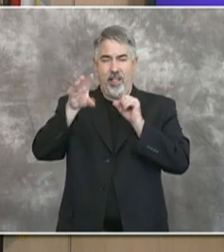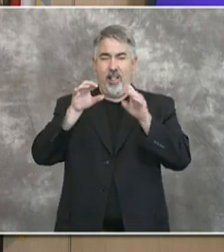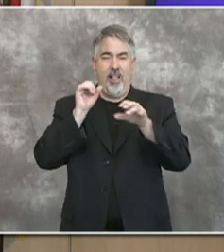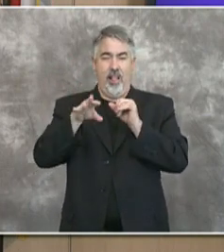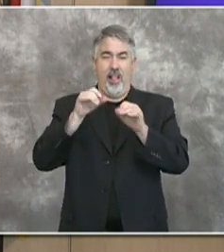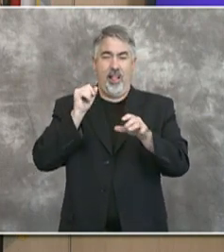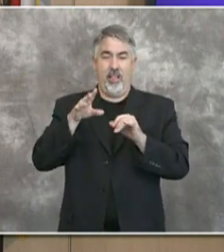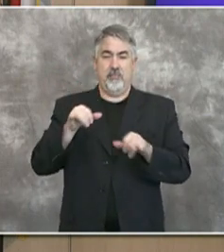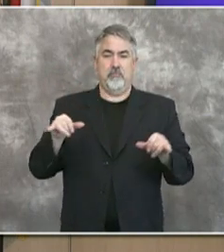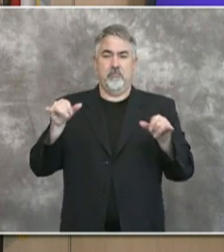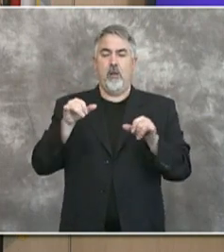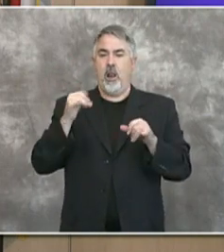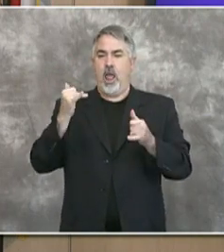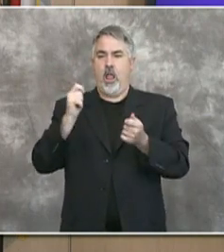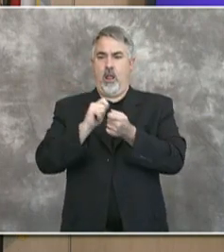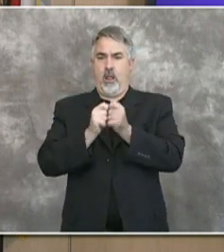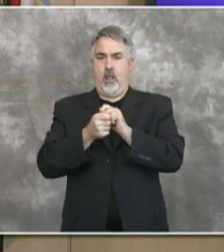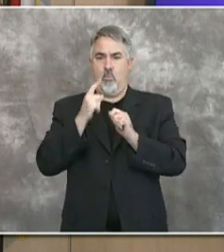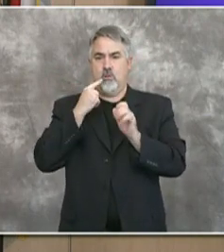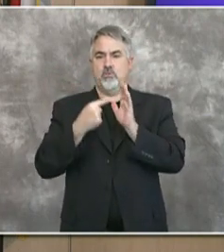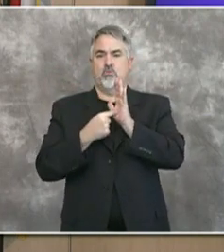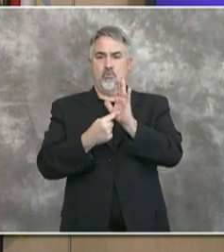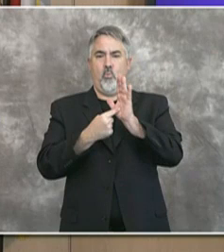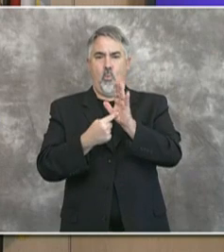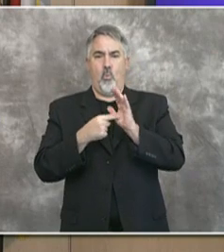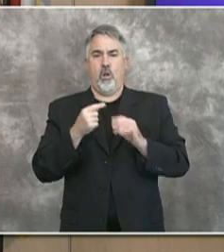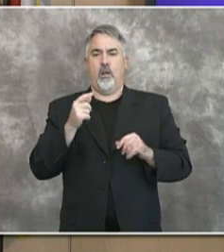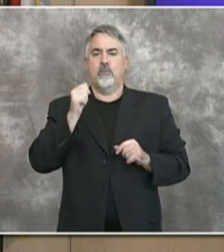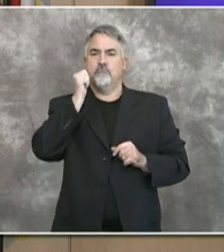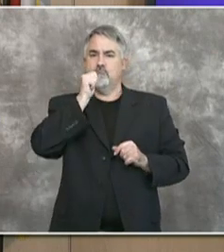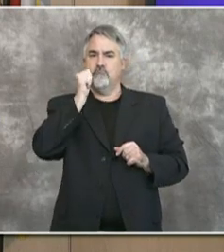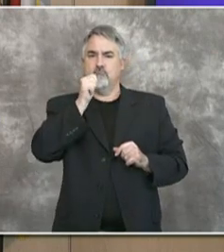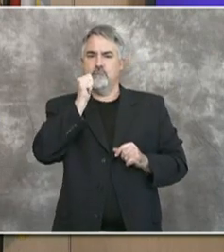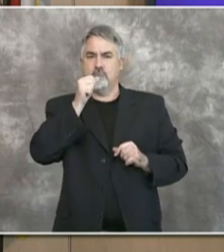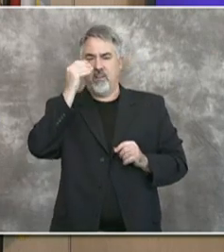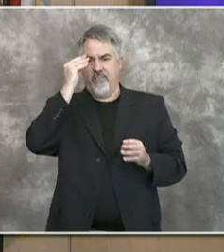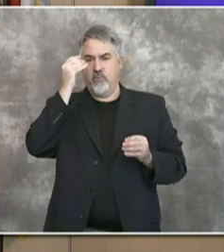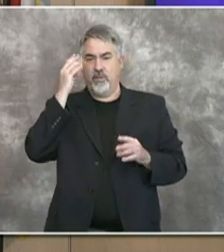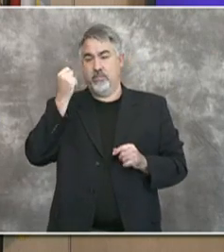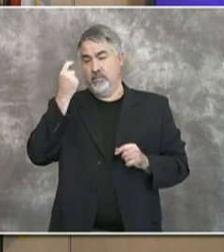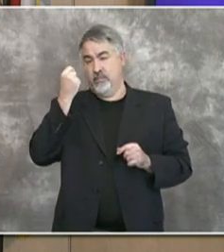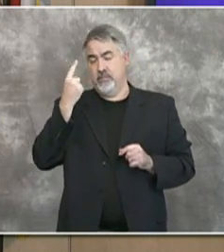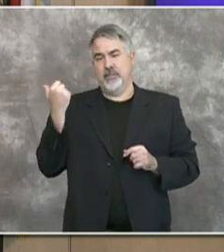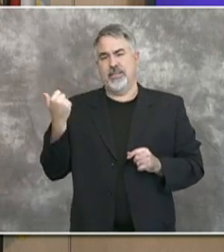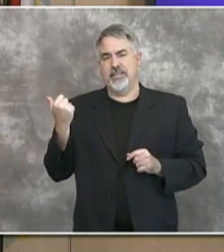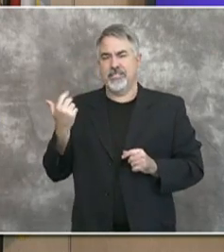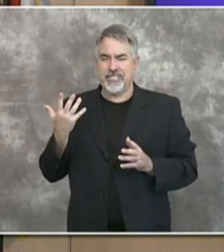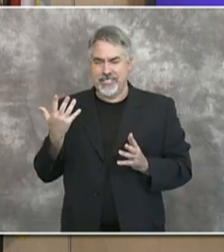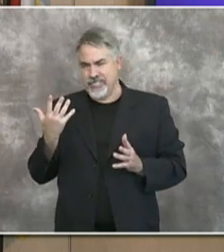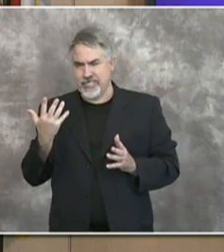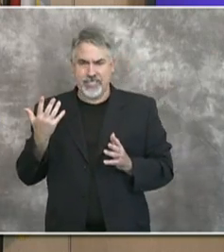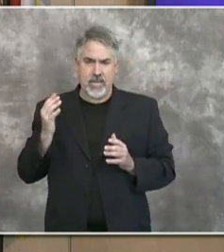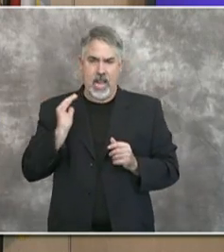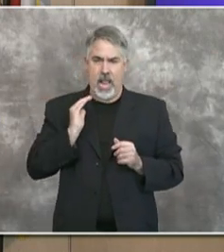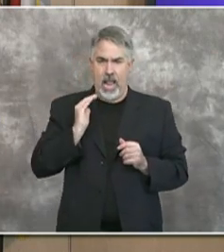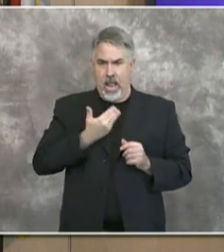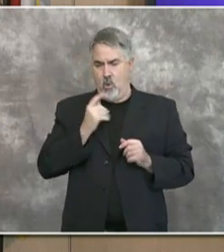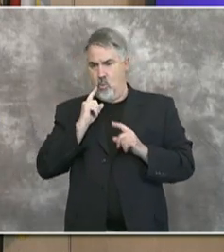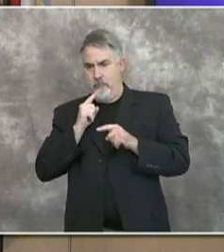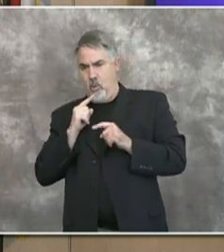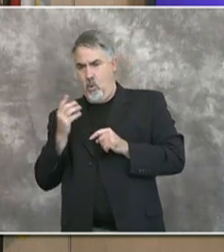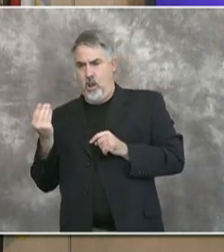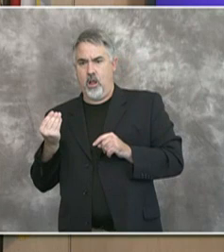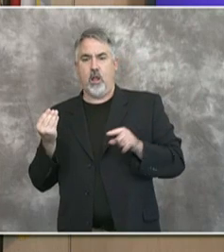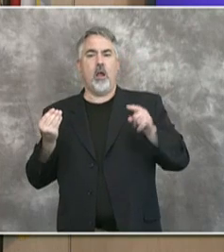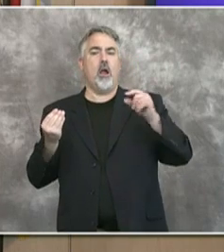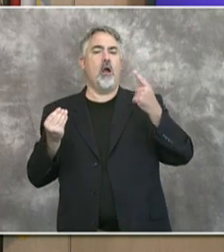and those numbers will all be shared daily. But in an effort to align our public reporting with the current guidance on thresholds to begin